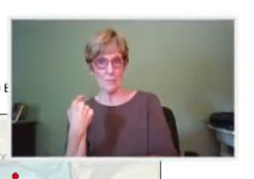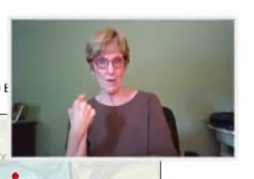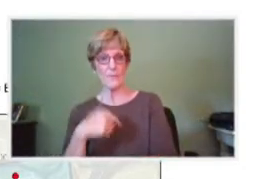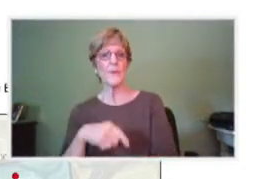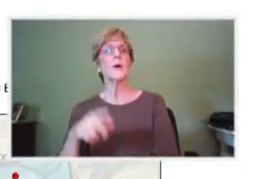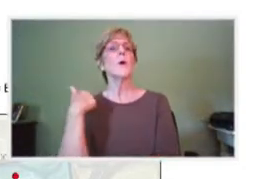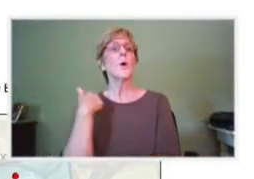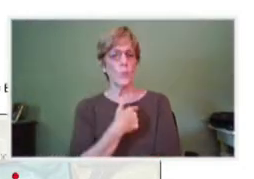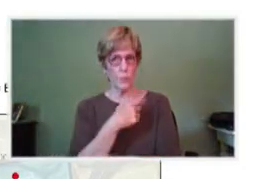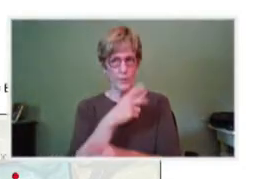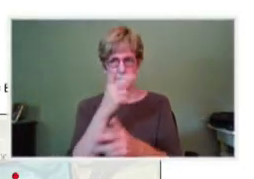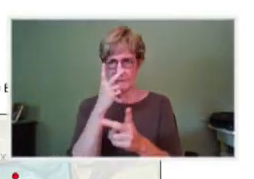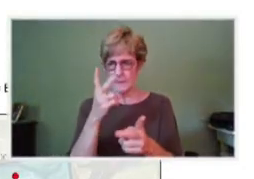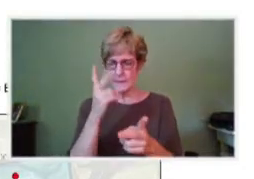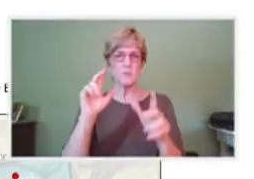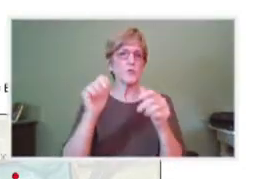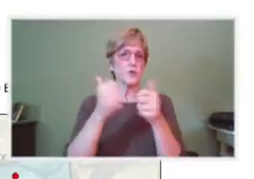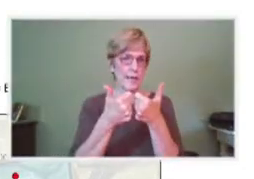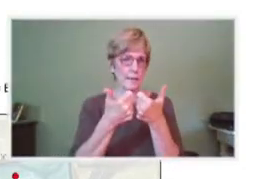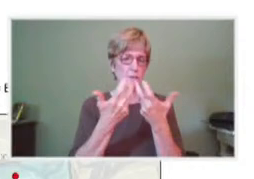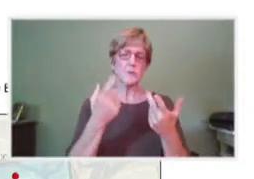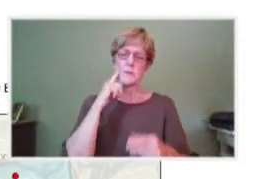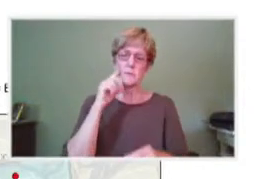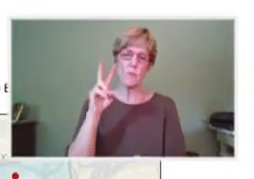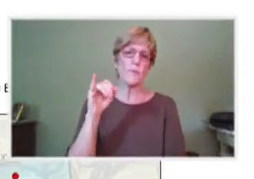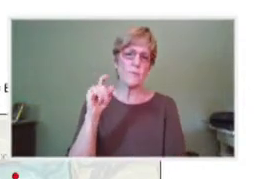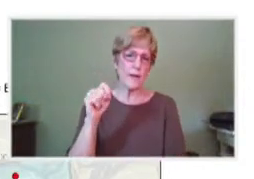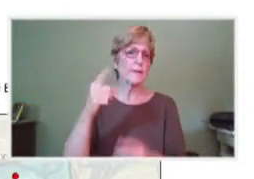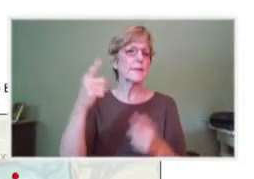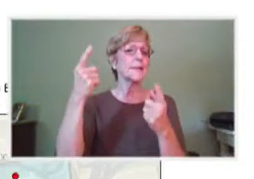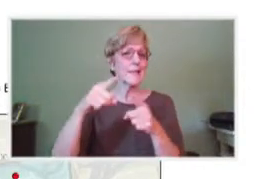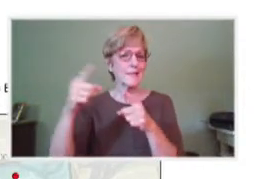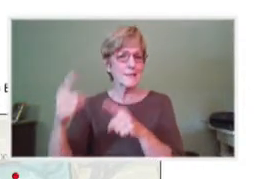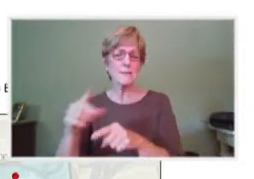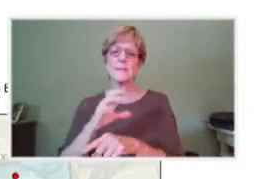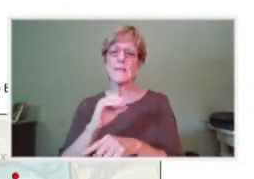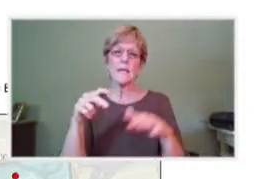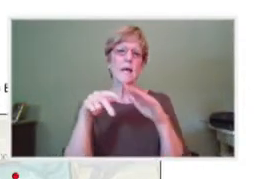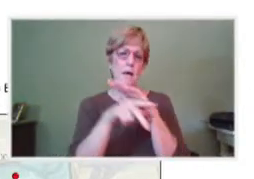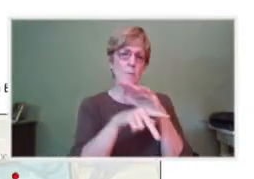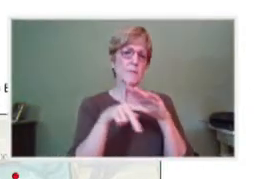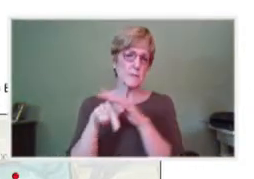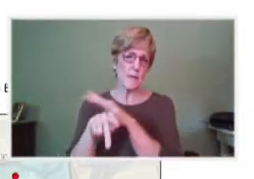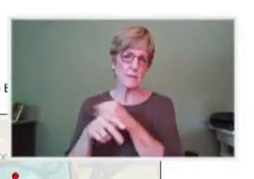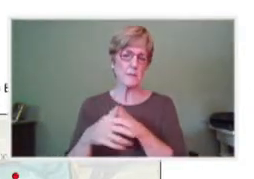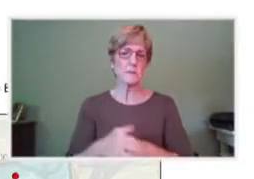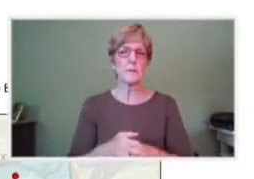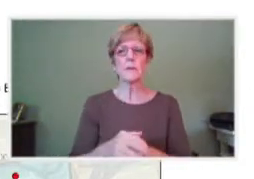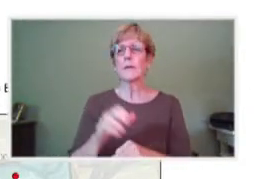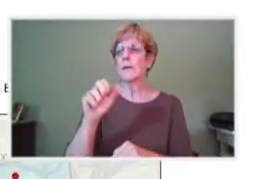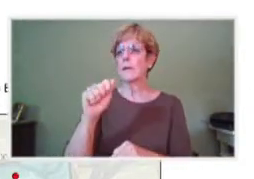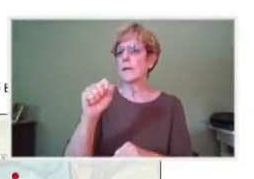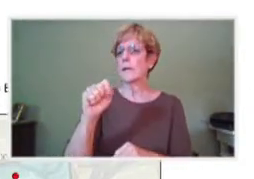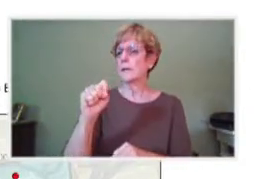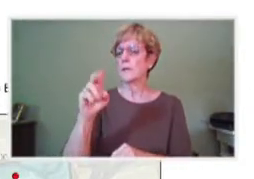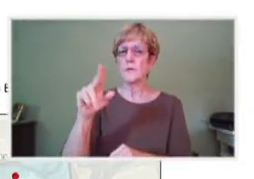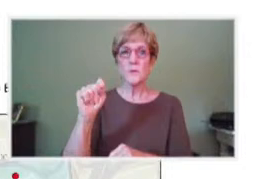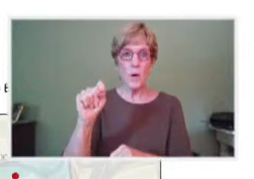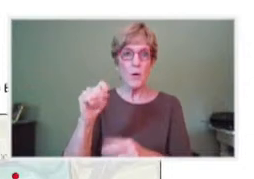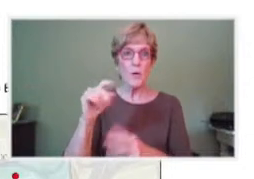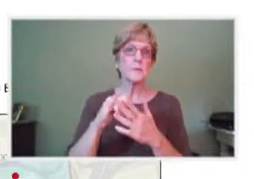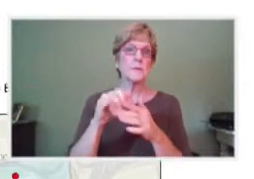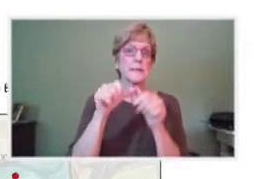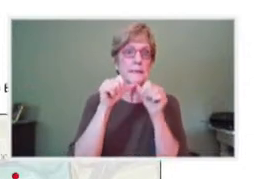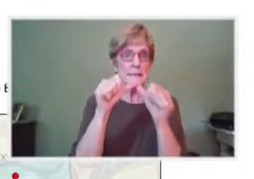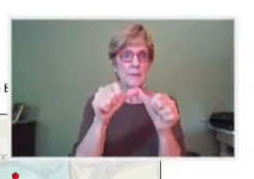see challenges related to violent crime incidents and homicides. Aggravated assault continues to drive the violent crime that has occurred